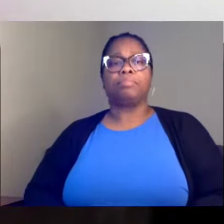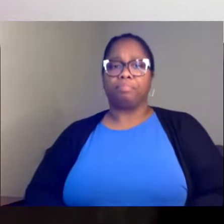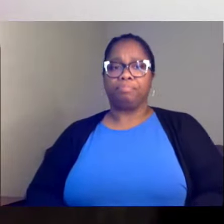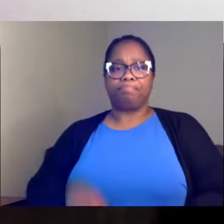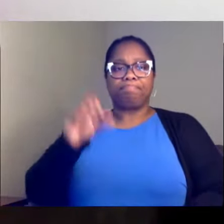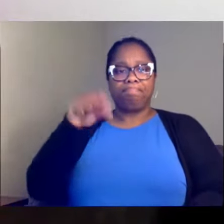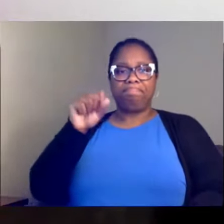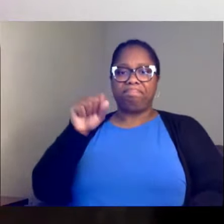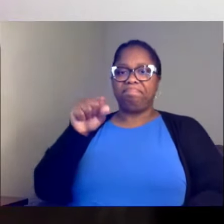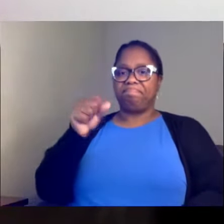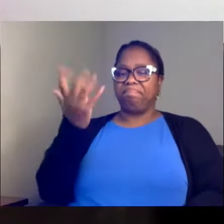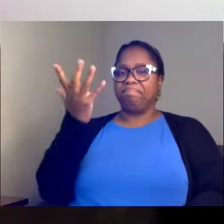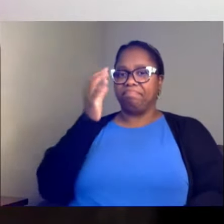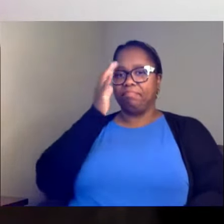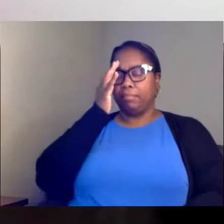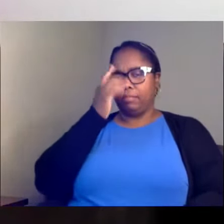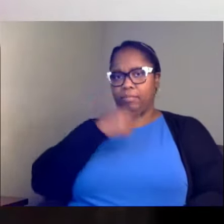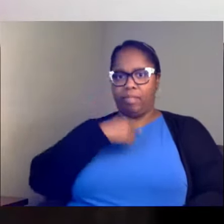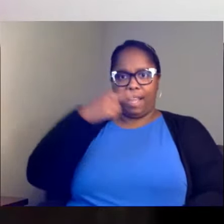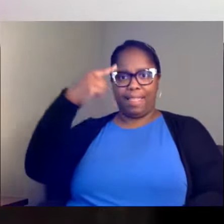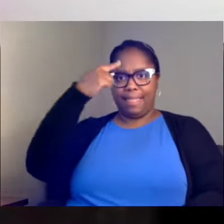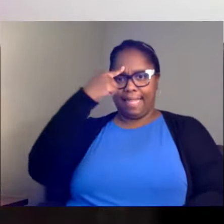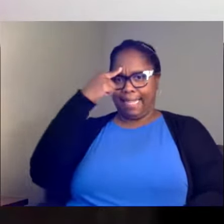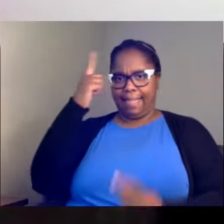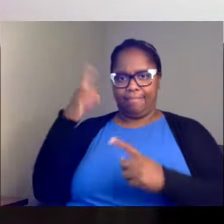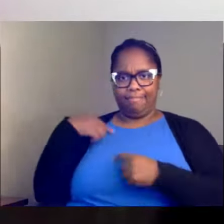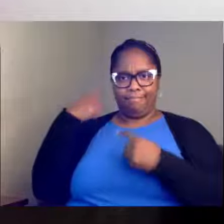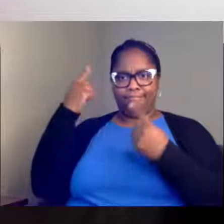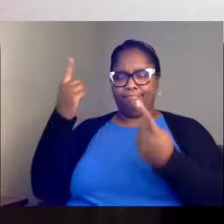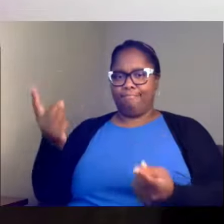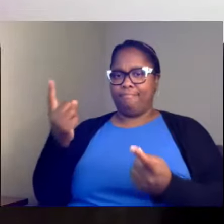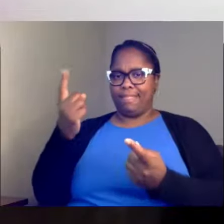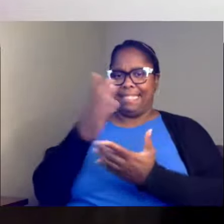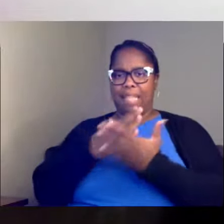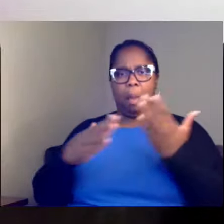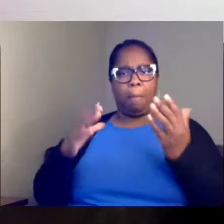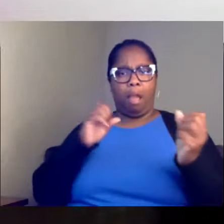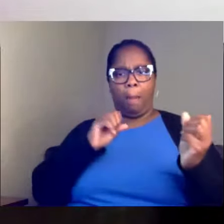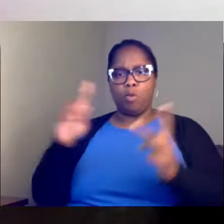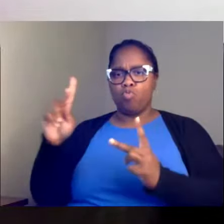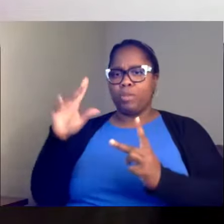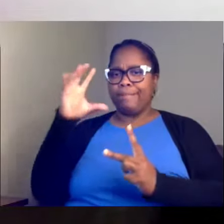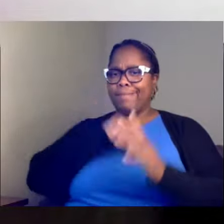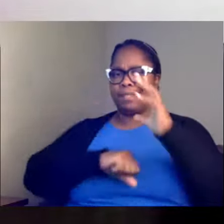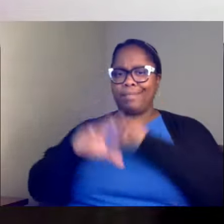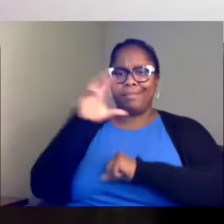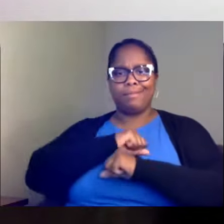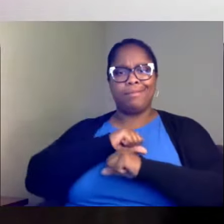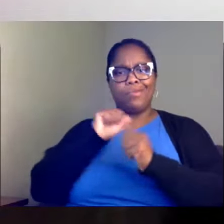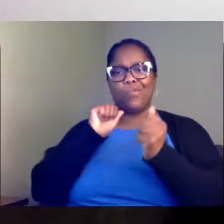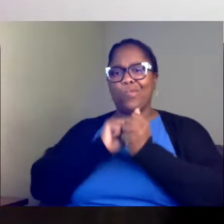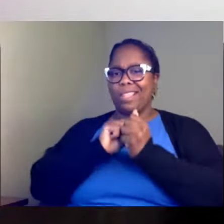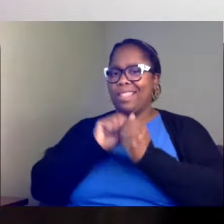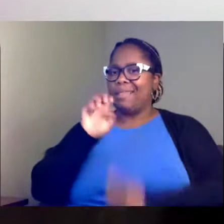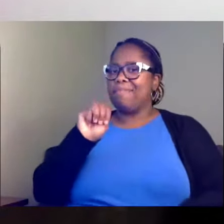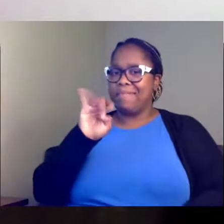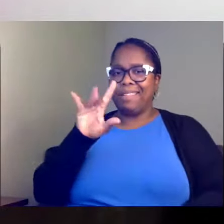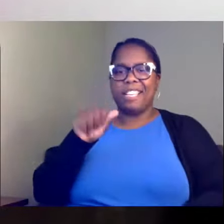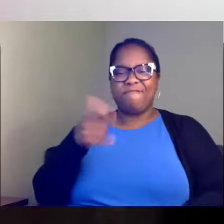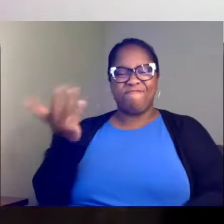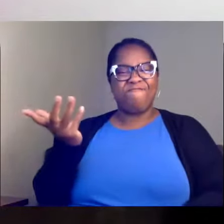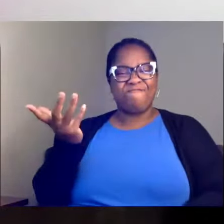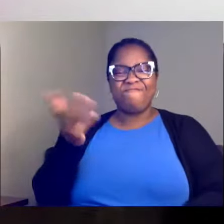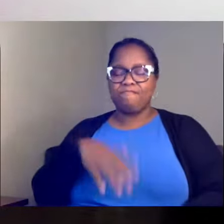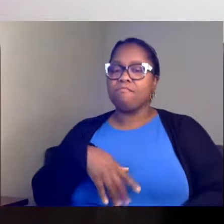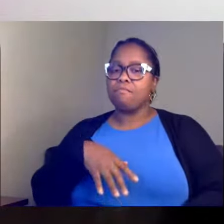So I think that there has been some missed opportunities with some of the media. I think a lot of the independent journalists that